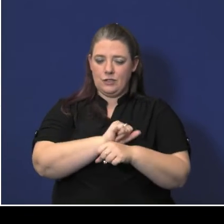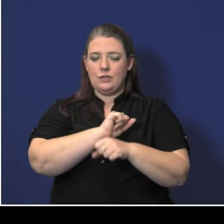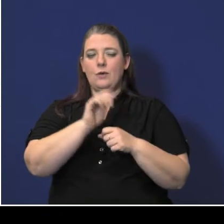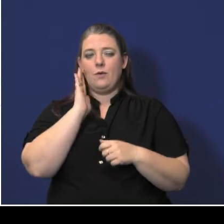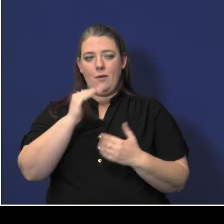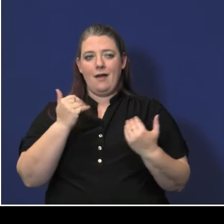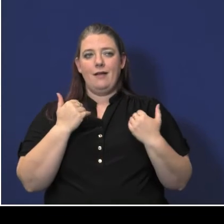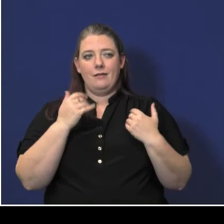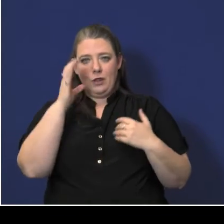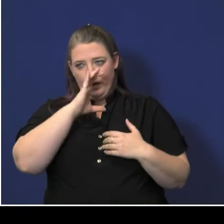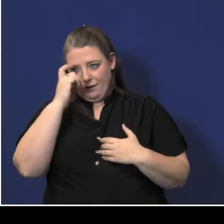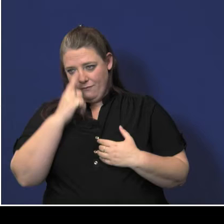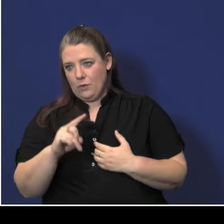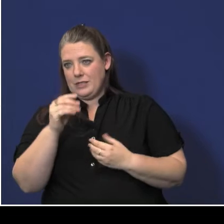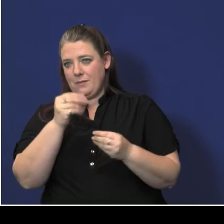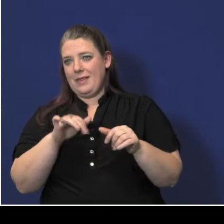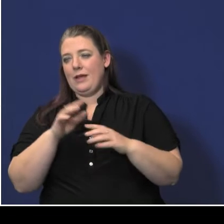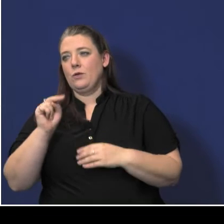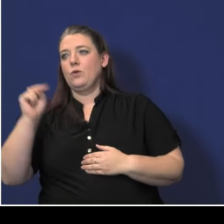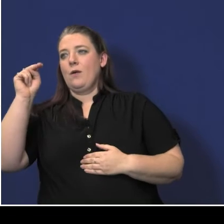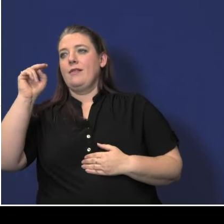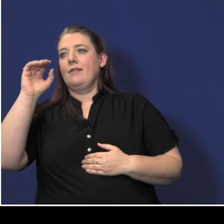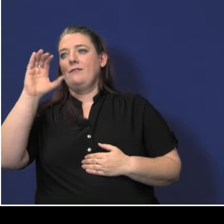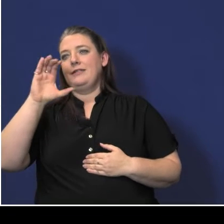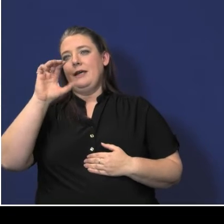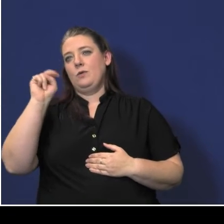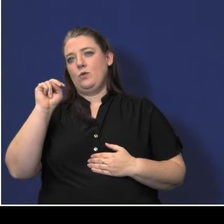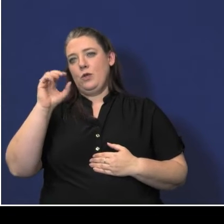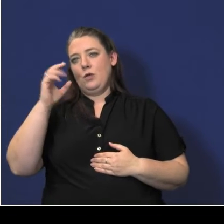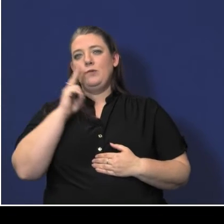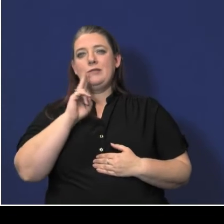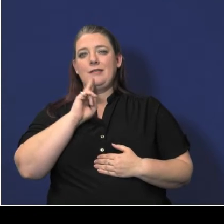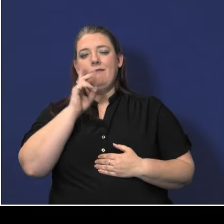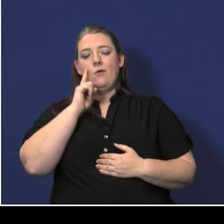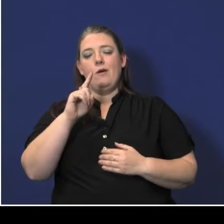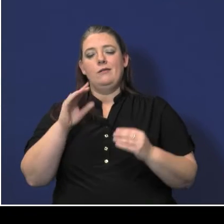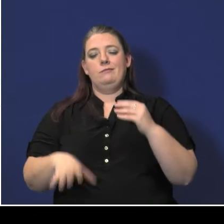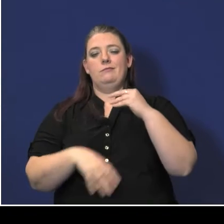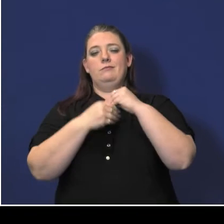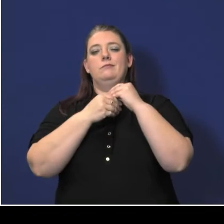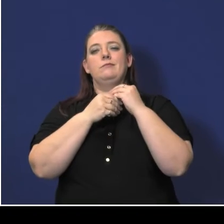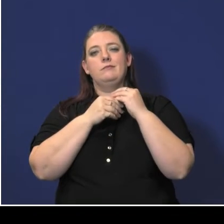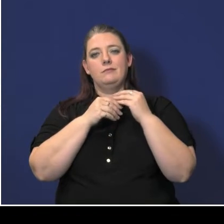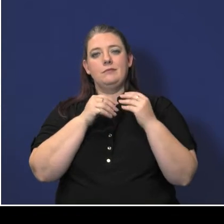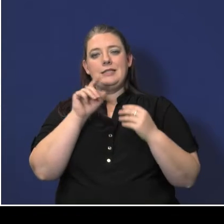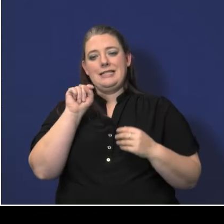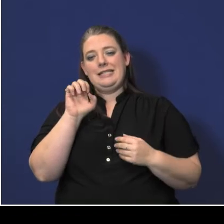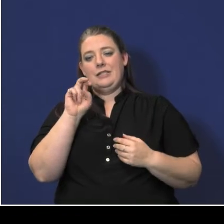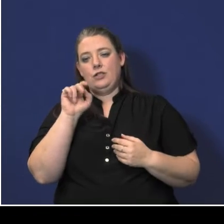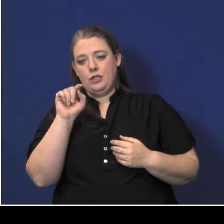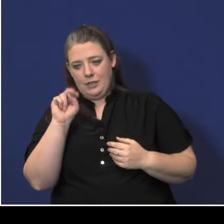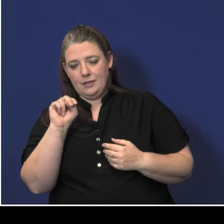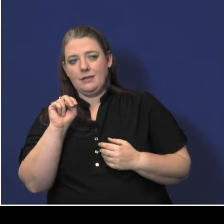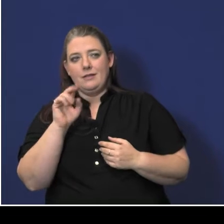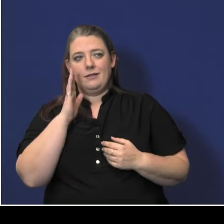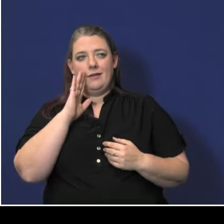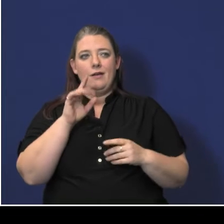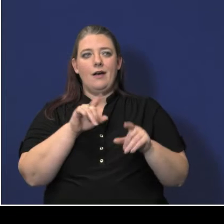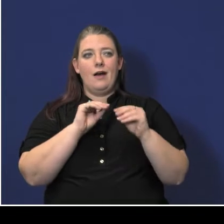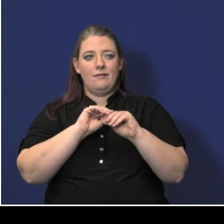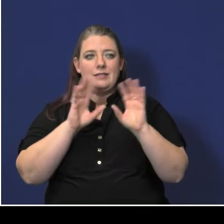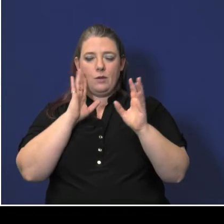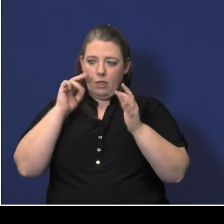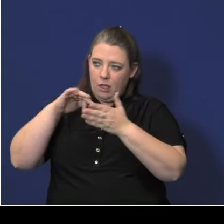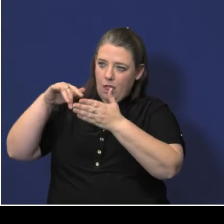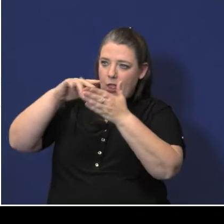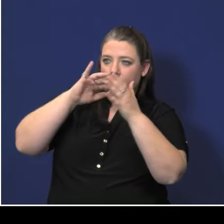some land north of Cypress, North Houston right now for additional detention. Obviously, PVK and our civil engineers are studying all that